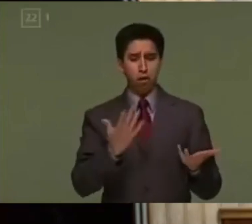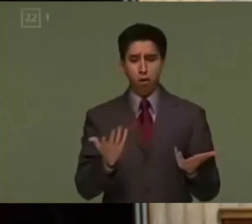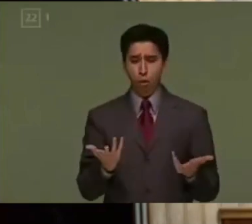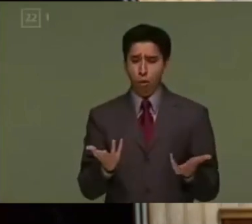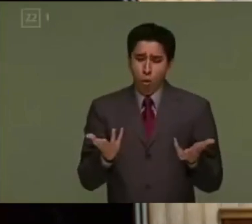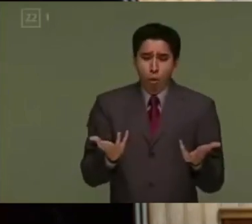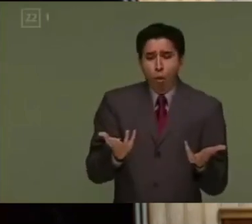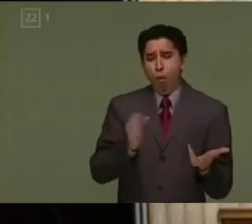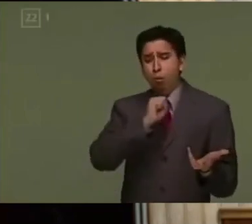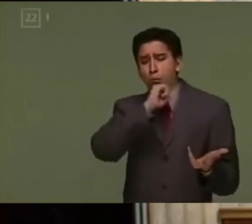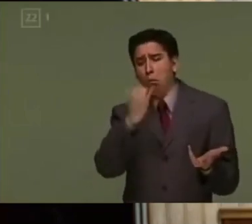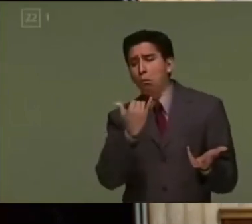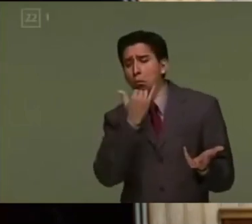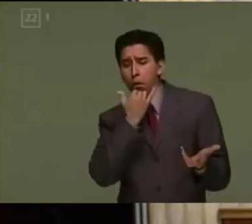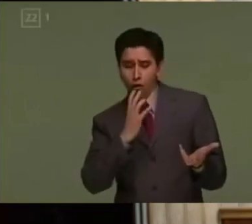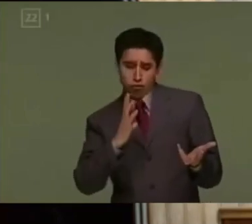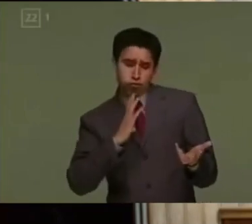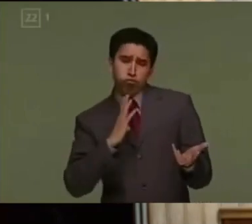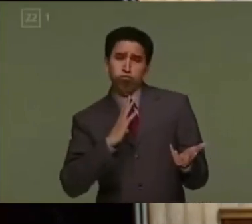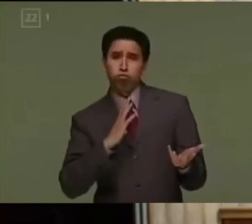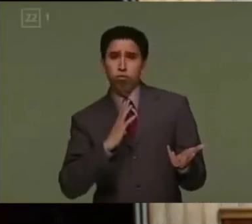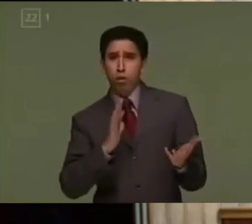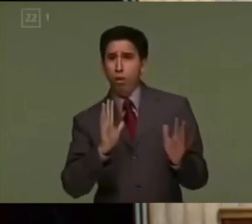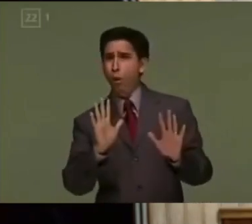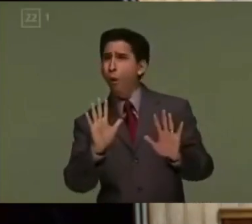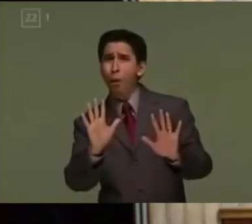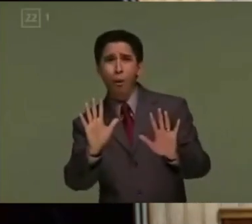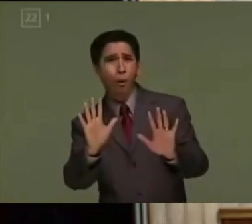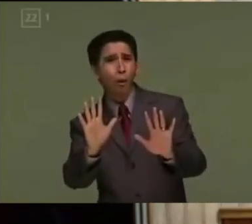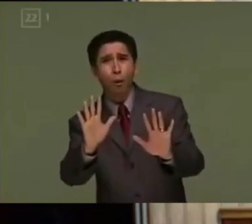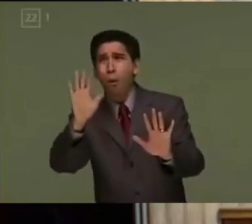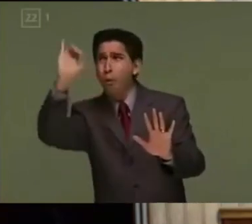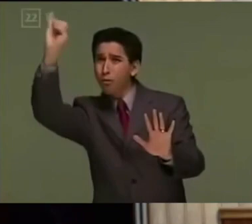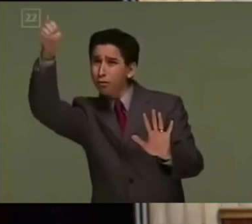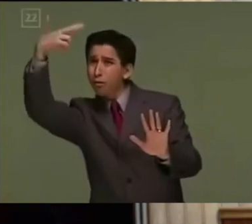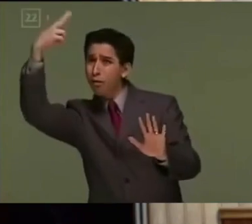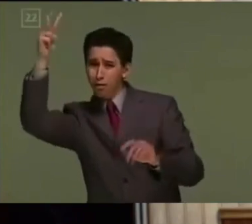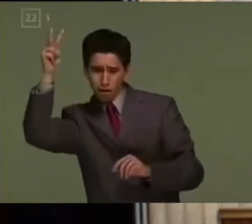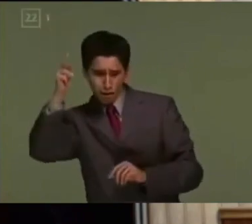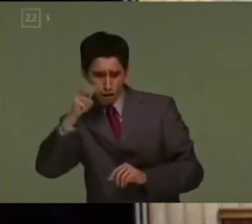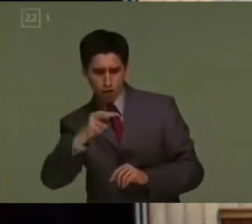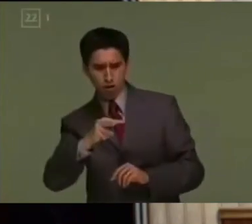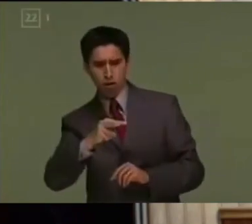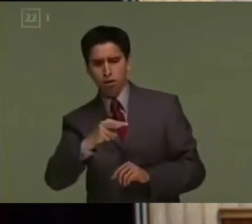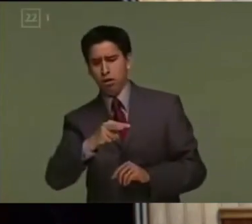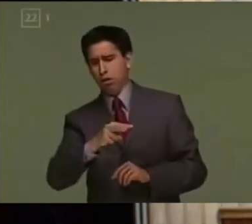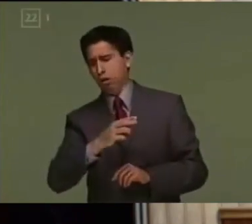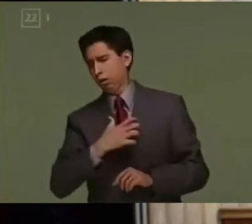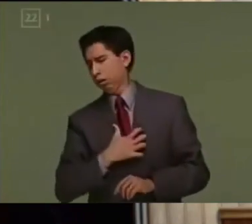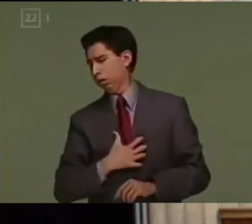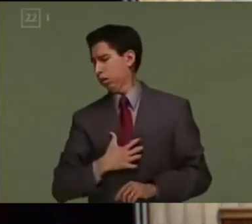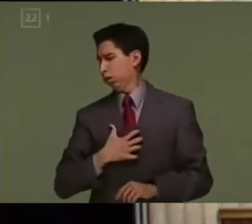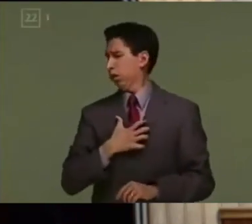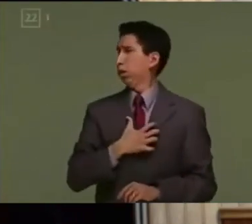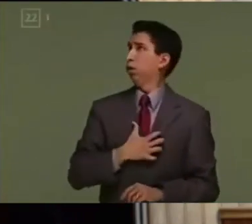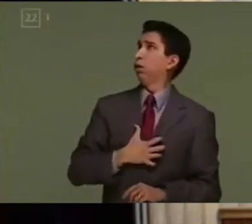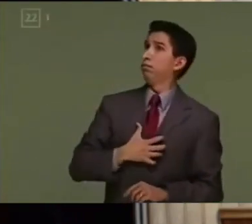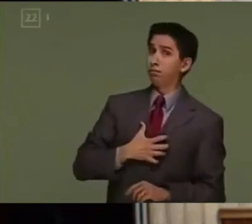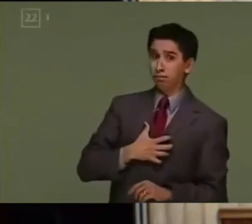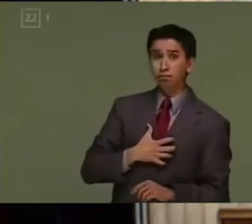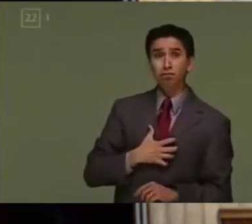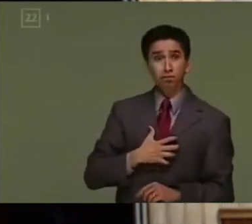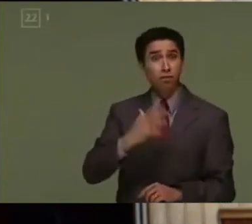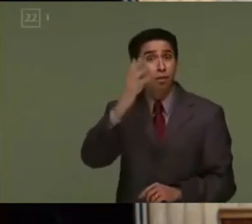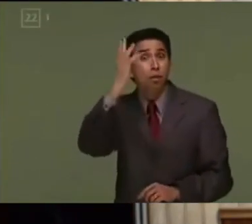earth who obey Jesus, we are the chosen ones. Liar! Should you dipstick? You don't have any